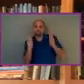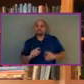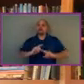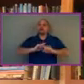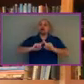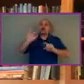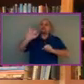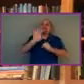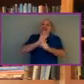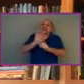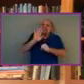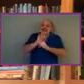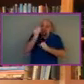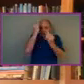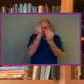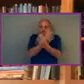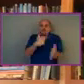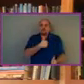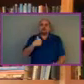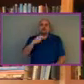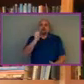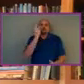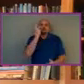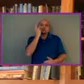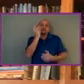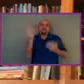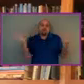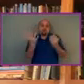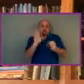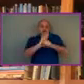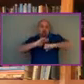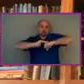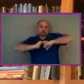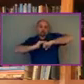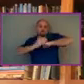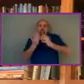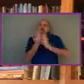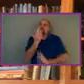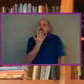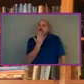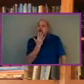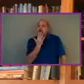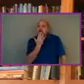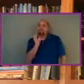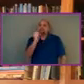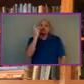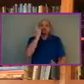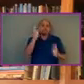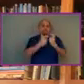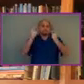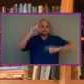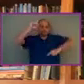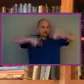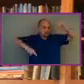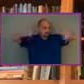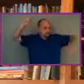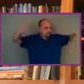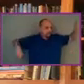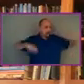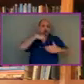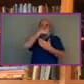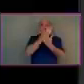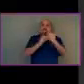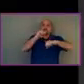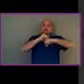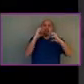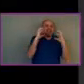surface properties like color and surface composition, and we can see that there's a wide range. Some Trojan asteroids are more